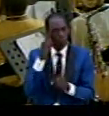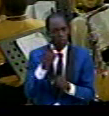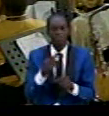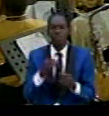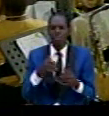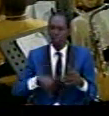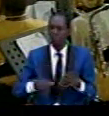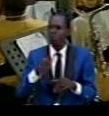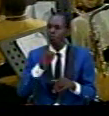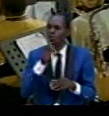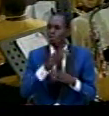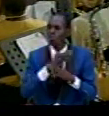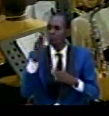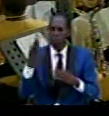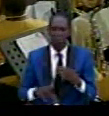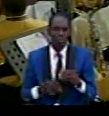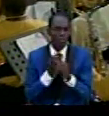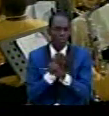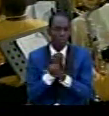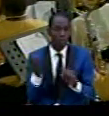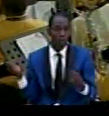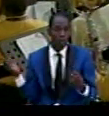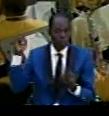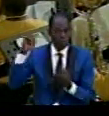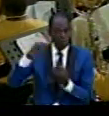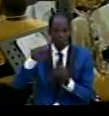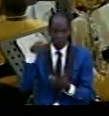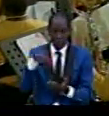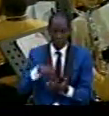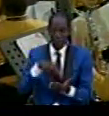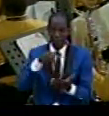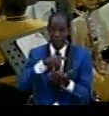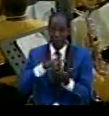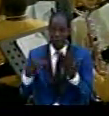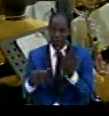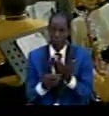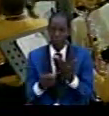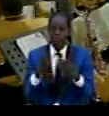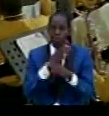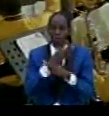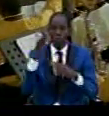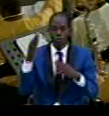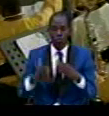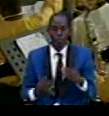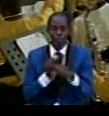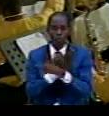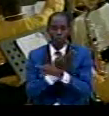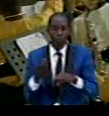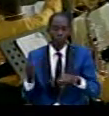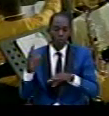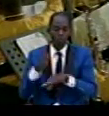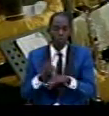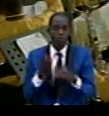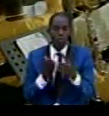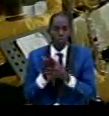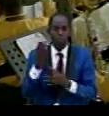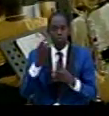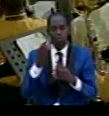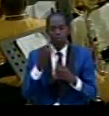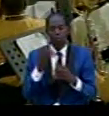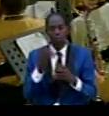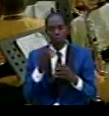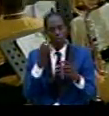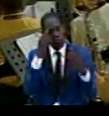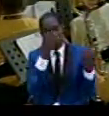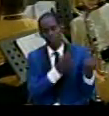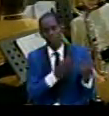saved until this crusade, Total Freedom Through Faith in Christ Jesus. And after